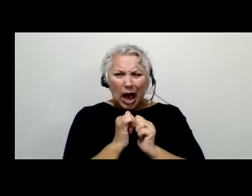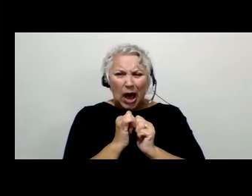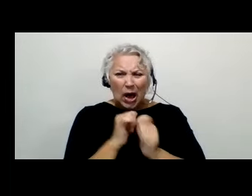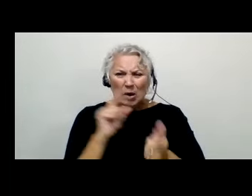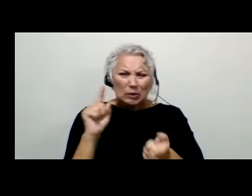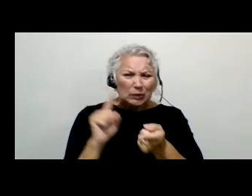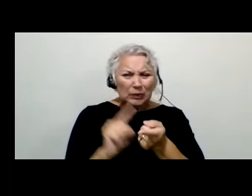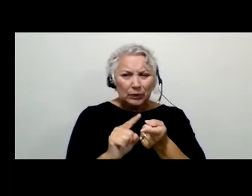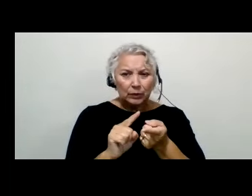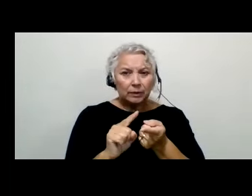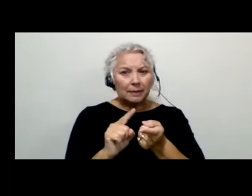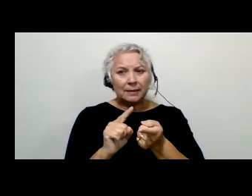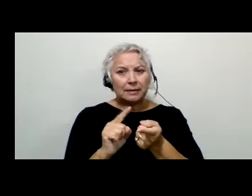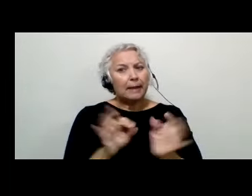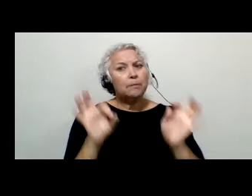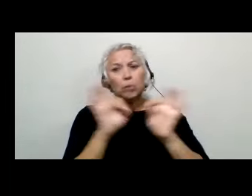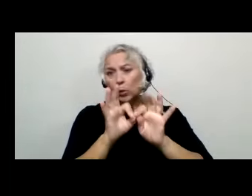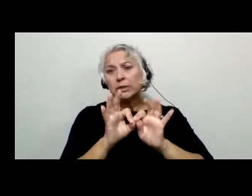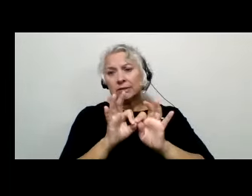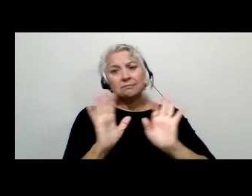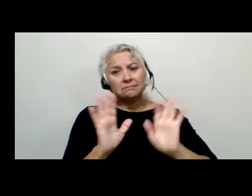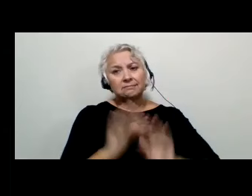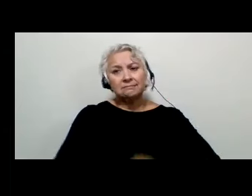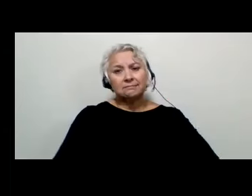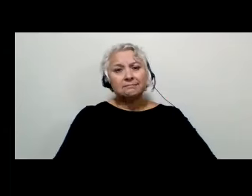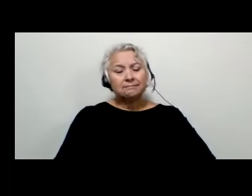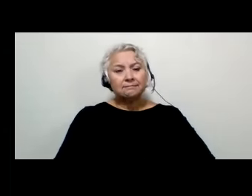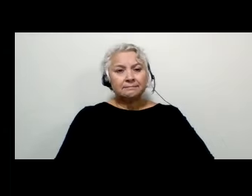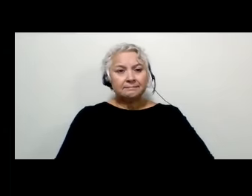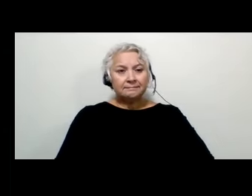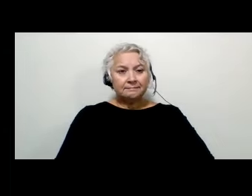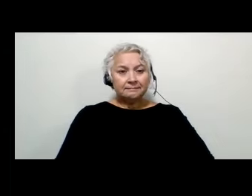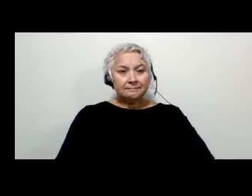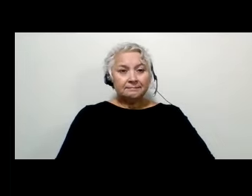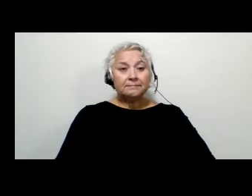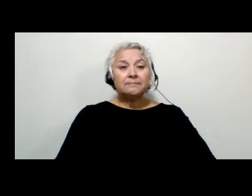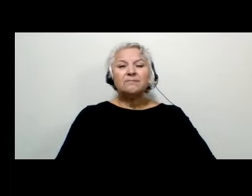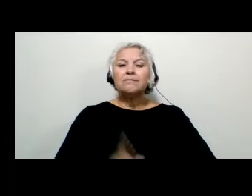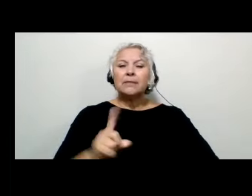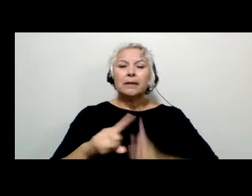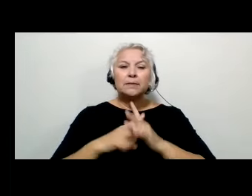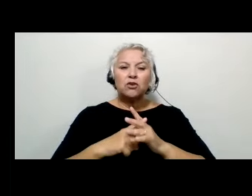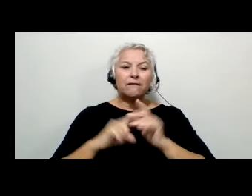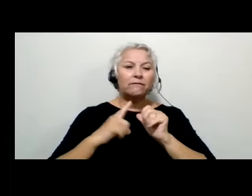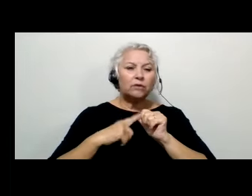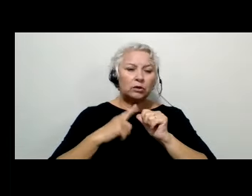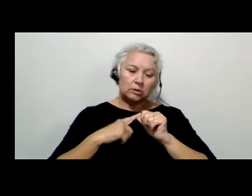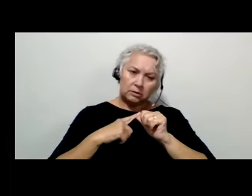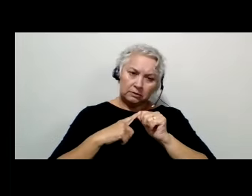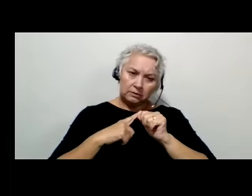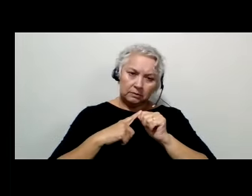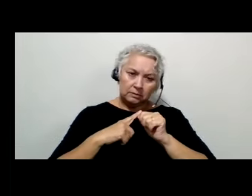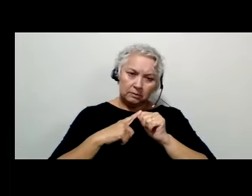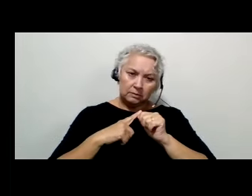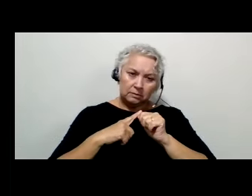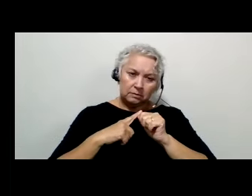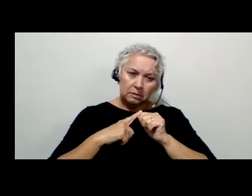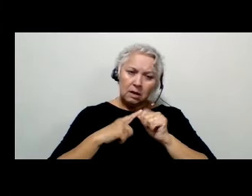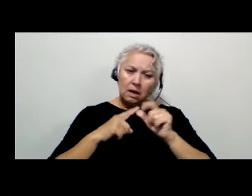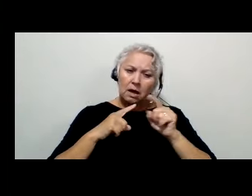was very important to me. So I'm going to start with the first one. And this